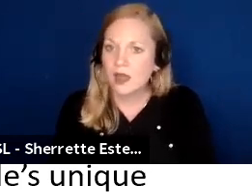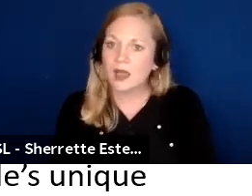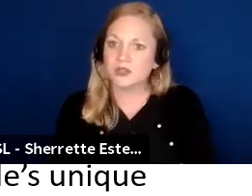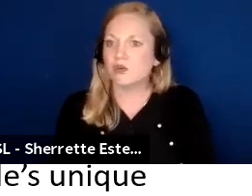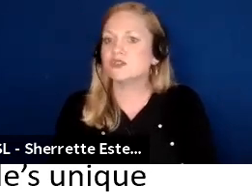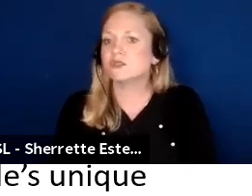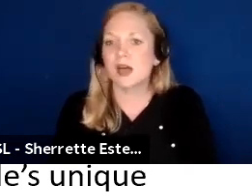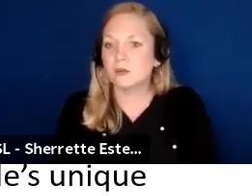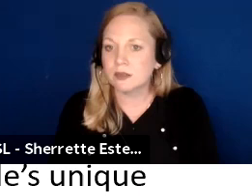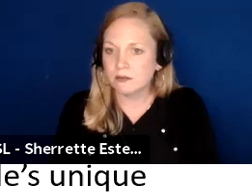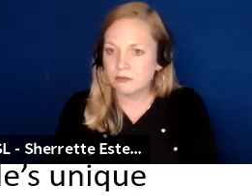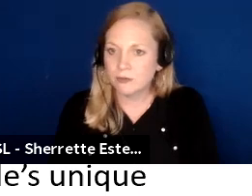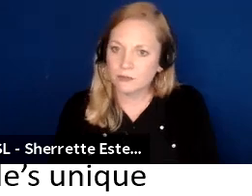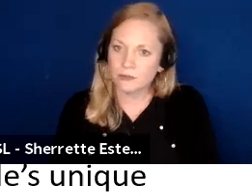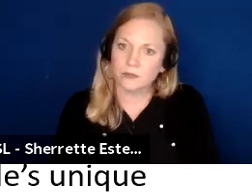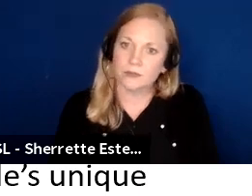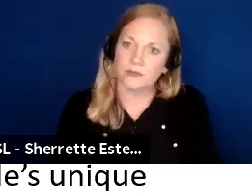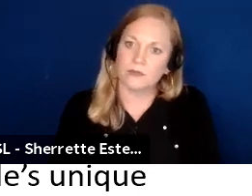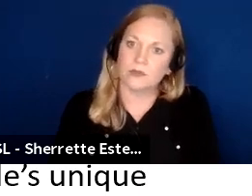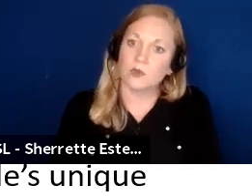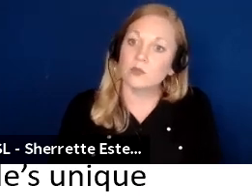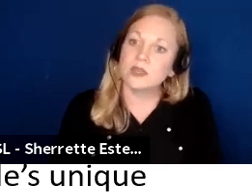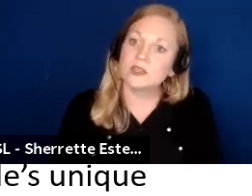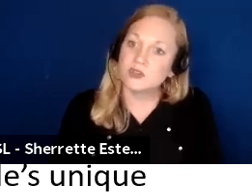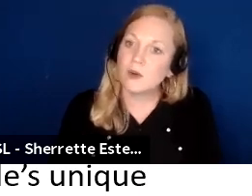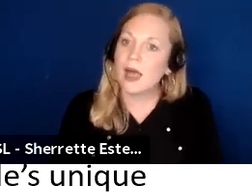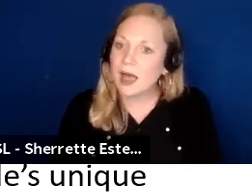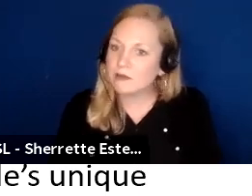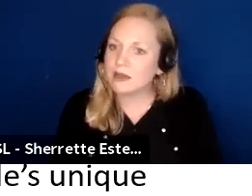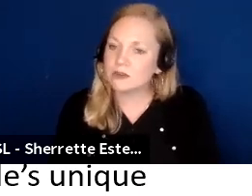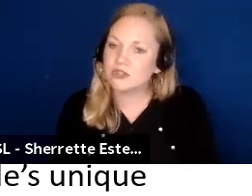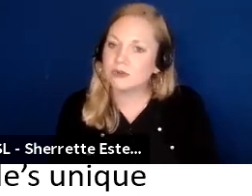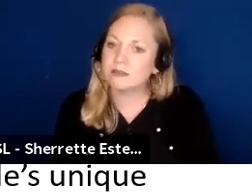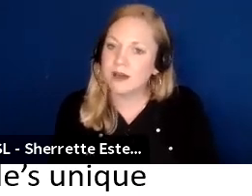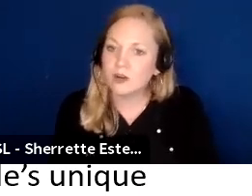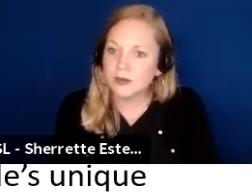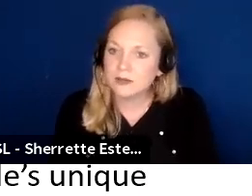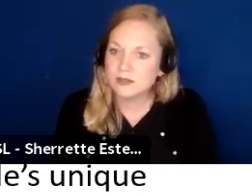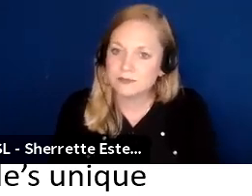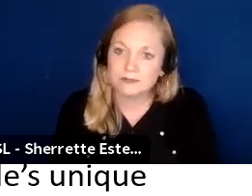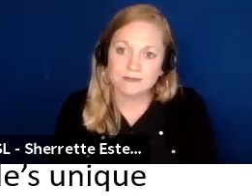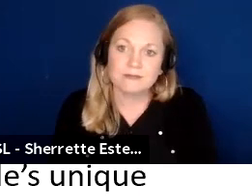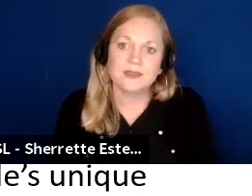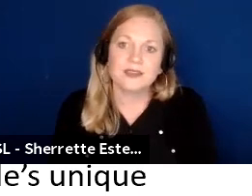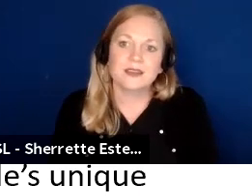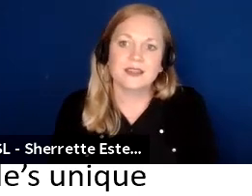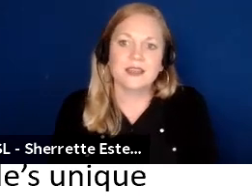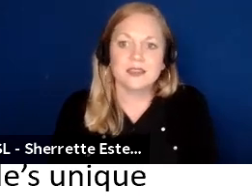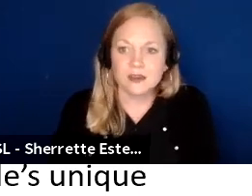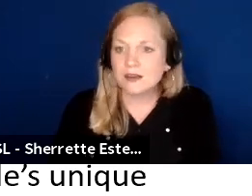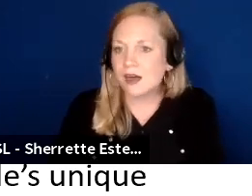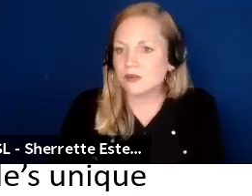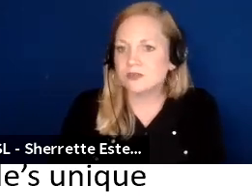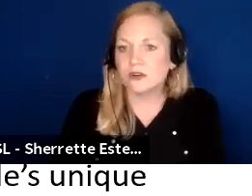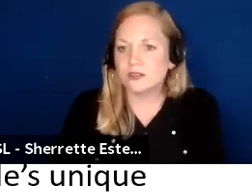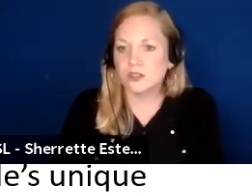experiences, and treasures how we live. When we do have a nurturing environment, that